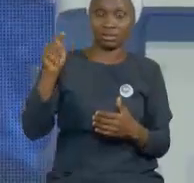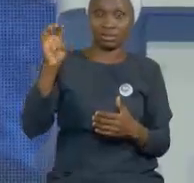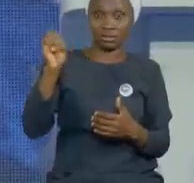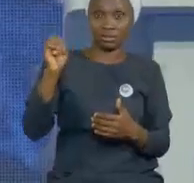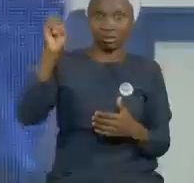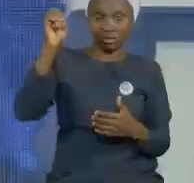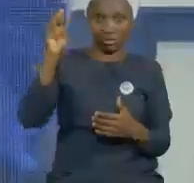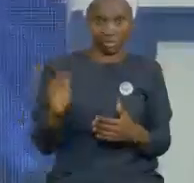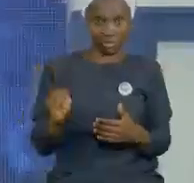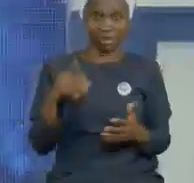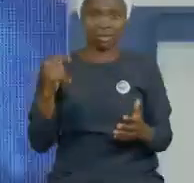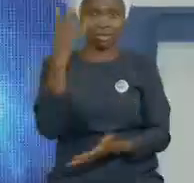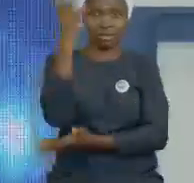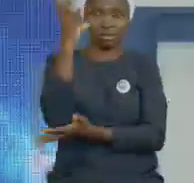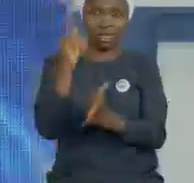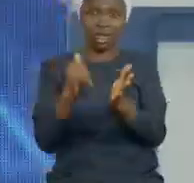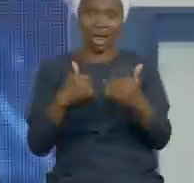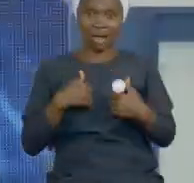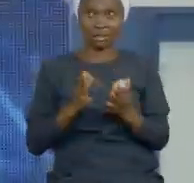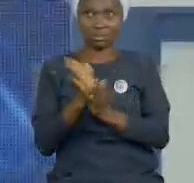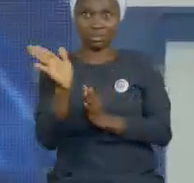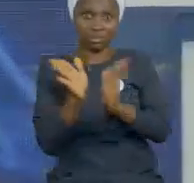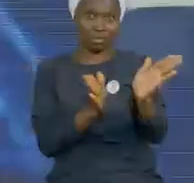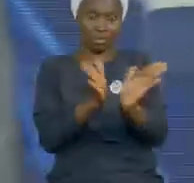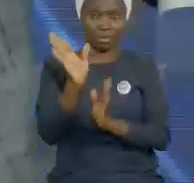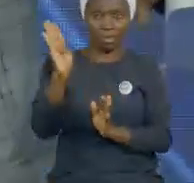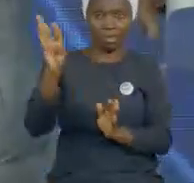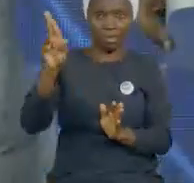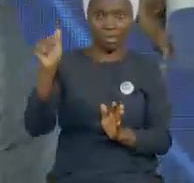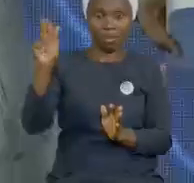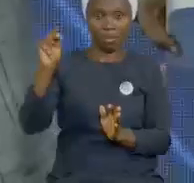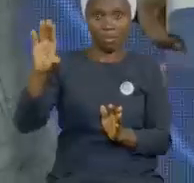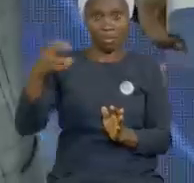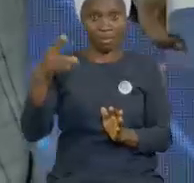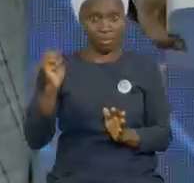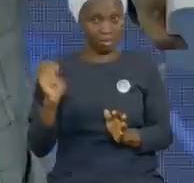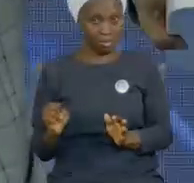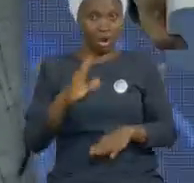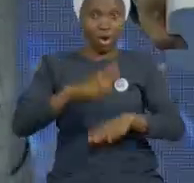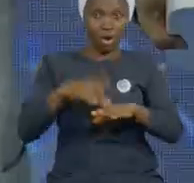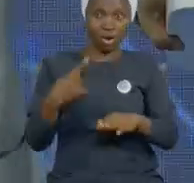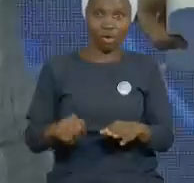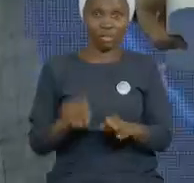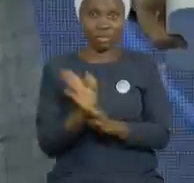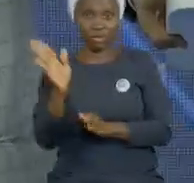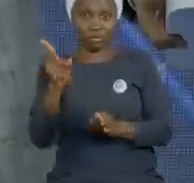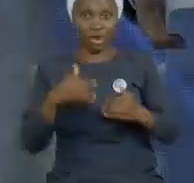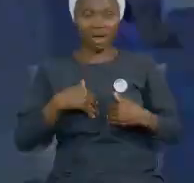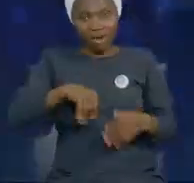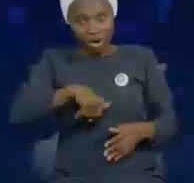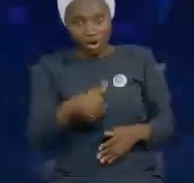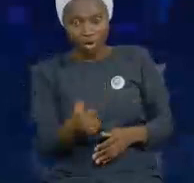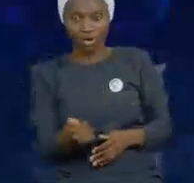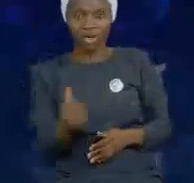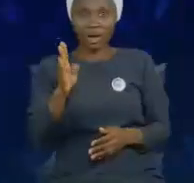The tree has branches. On the branches, you have other branches also shooting out.